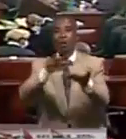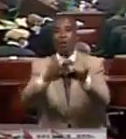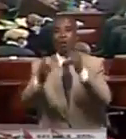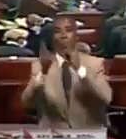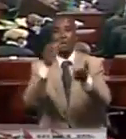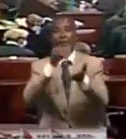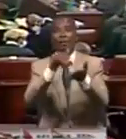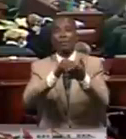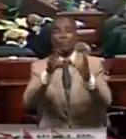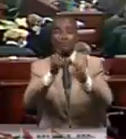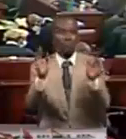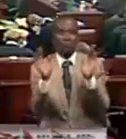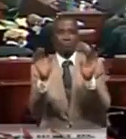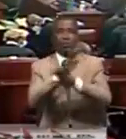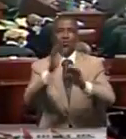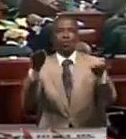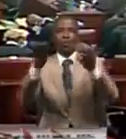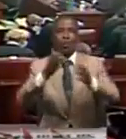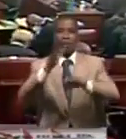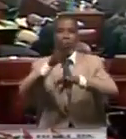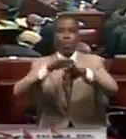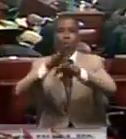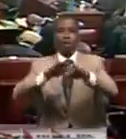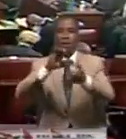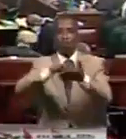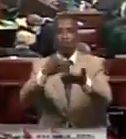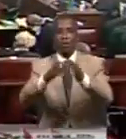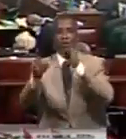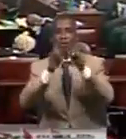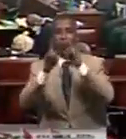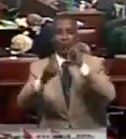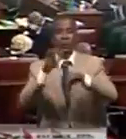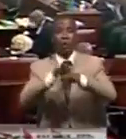that we are not calling any evidence and close our case.